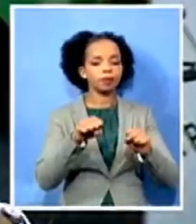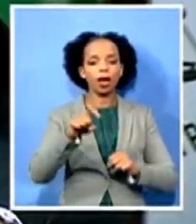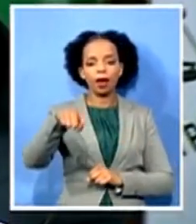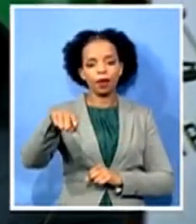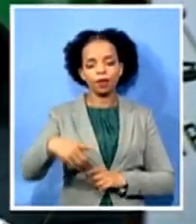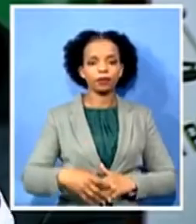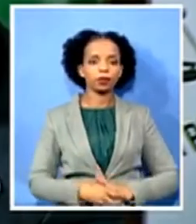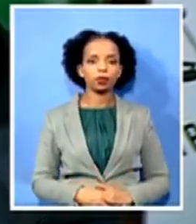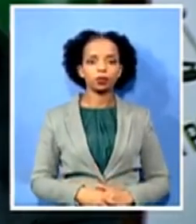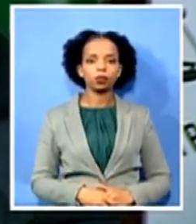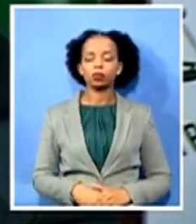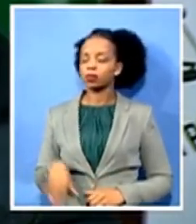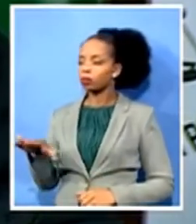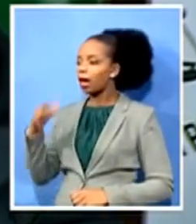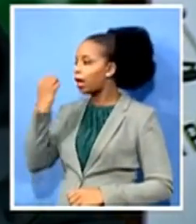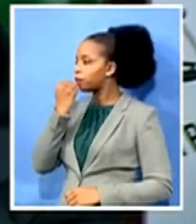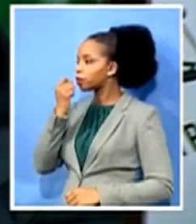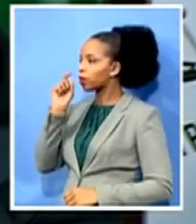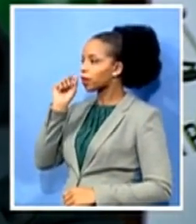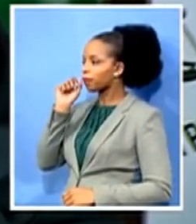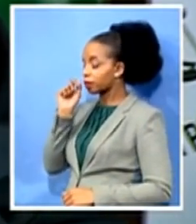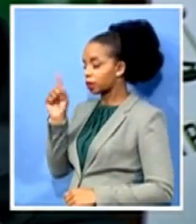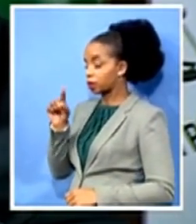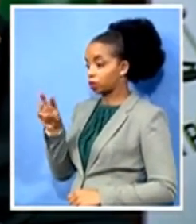might have to clarify something.